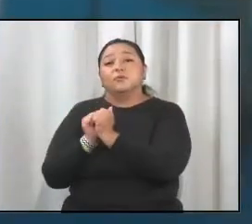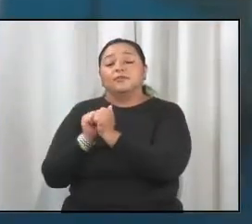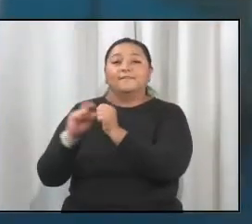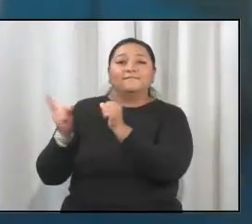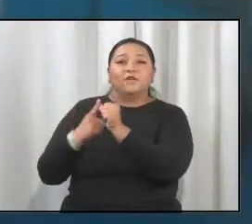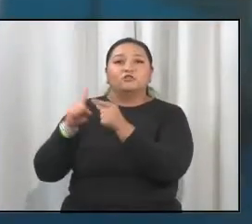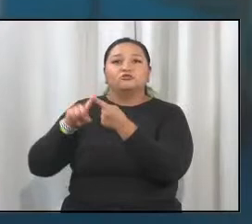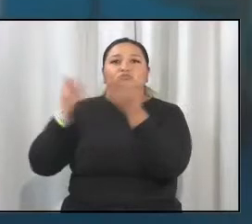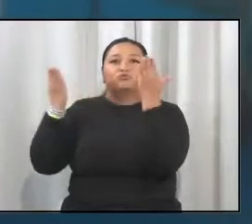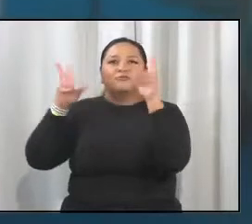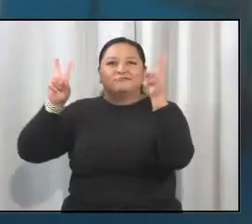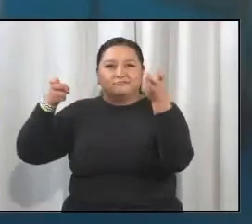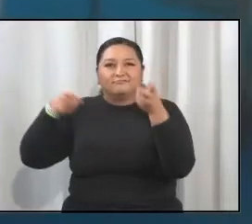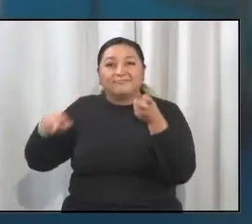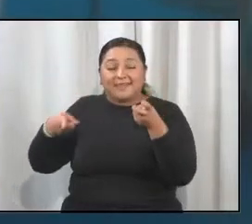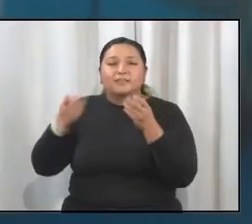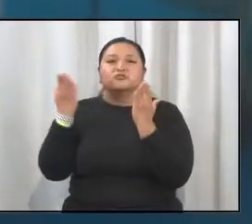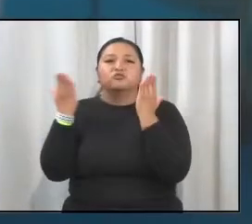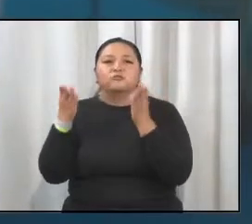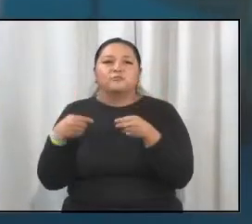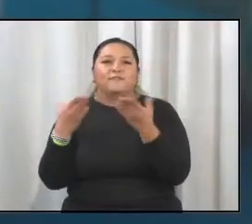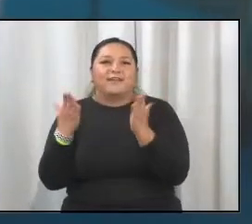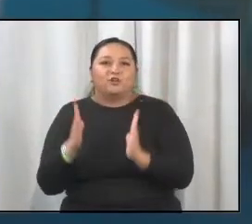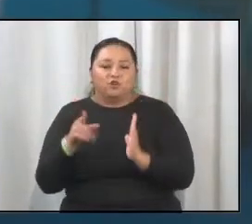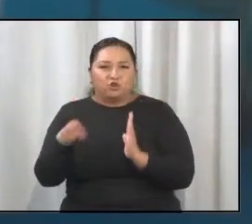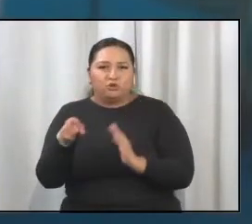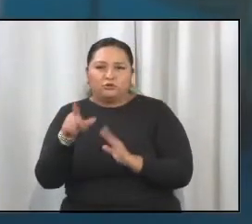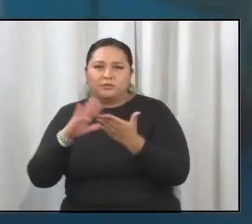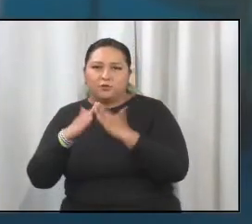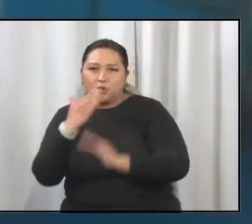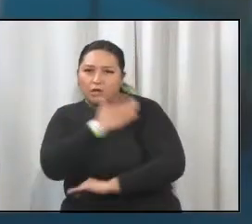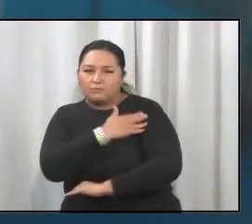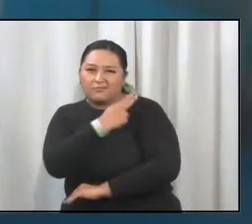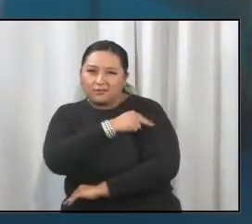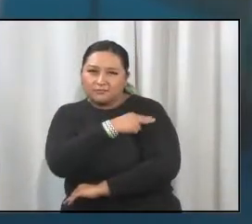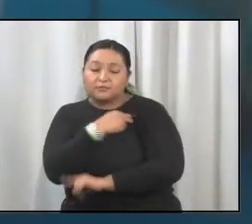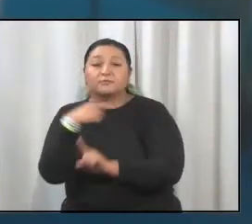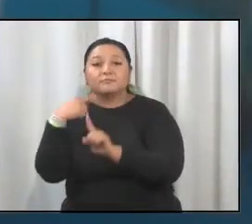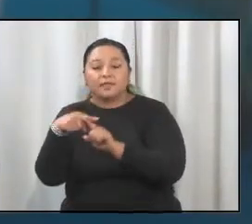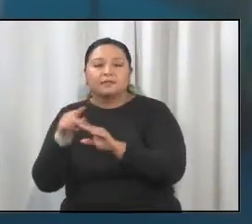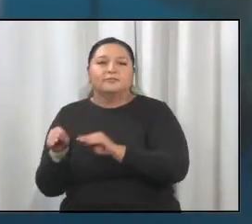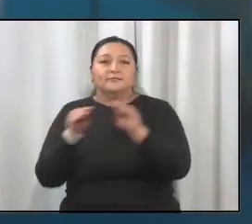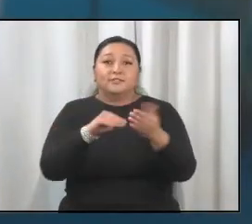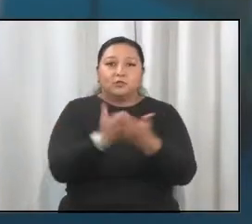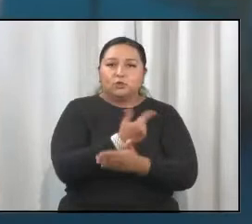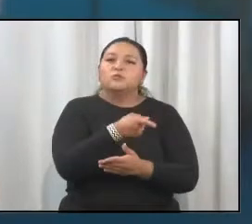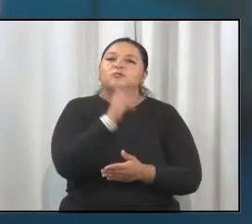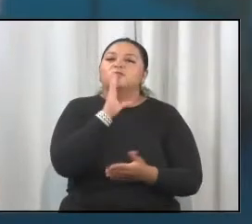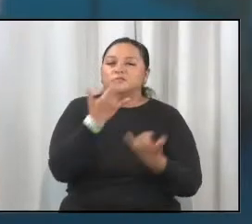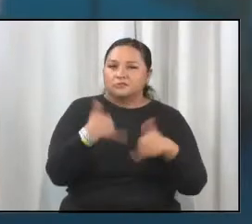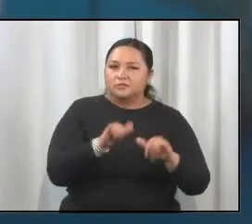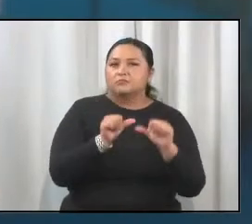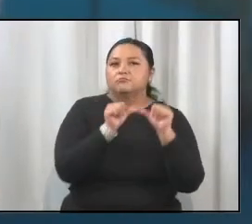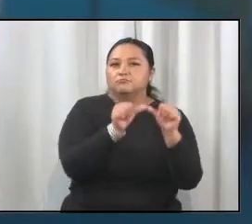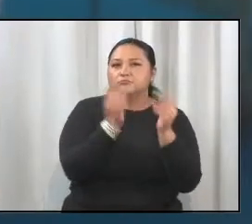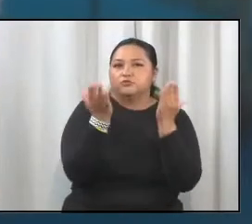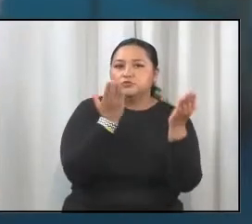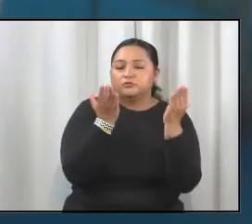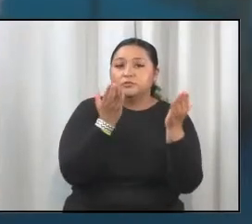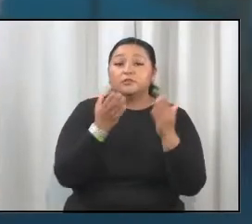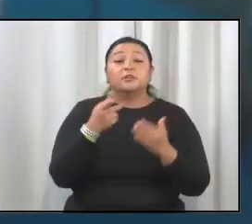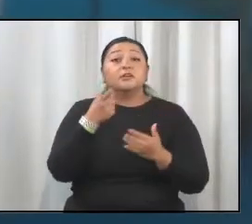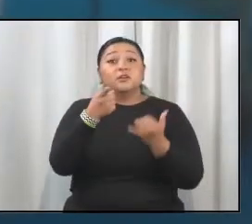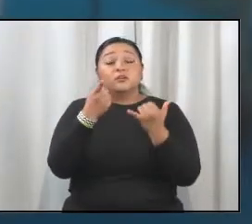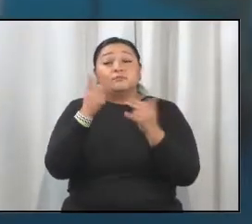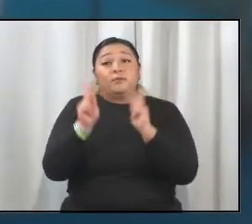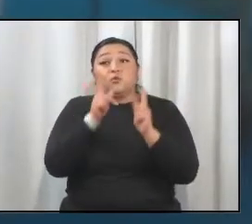been the one who's been the service provider at Community Hospital as well as the Atlantic Bridge Farms. People who are staying at the current winter shelter at Community Hospital will